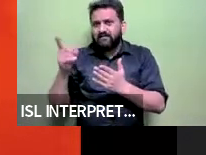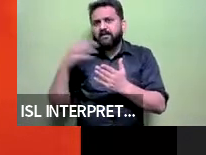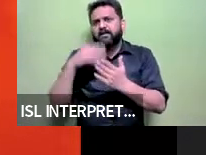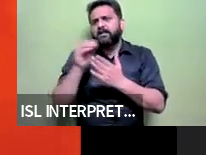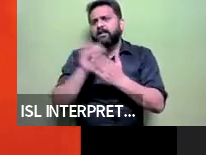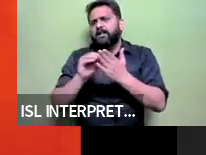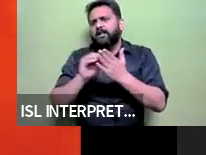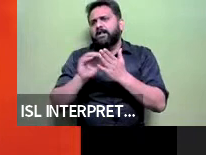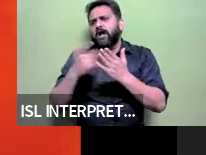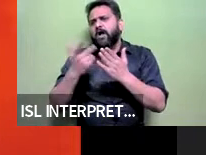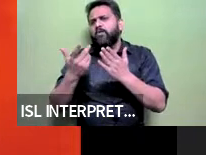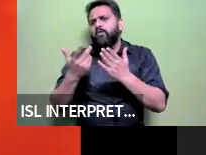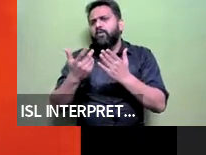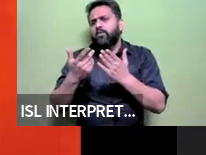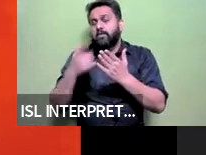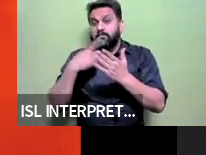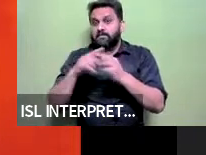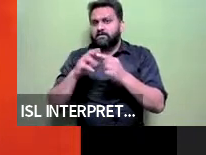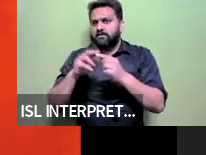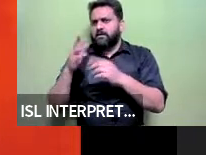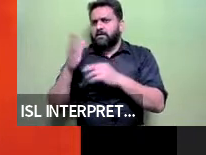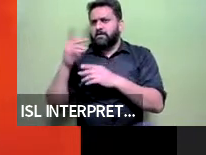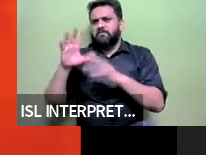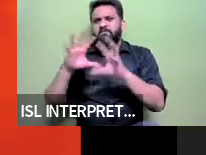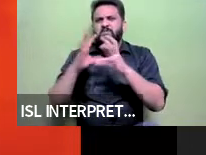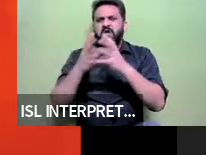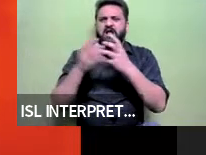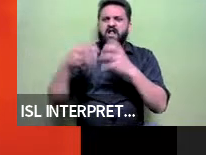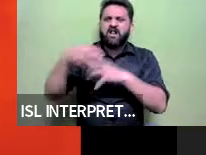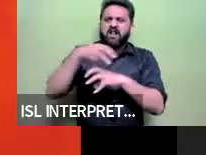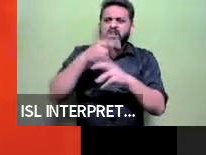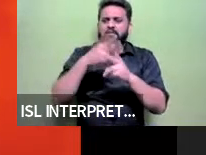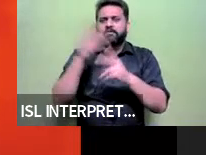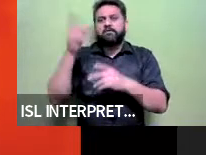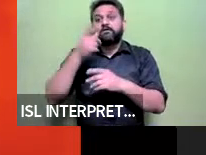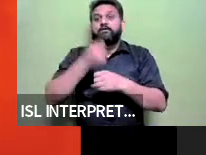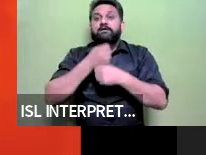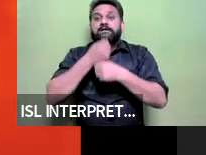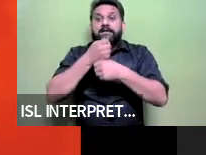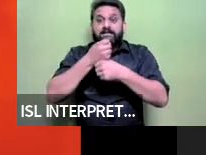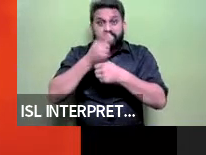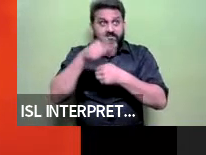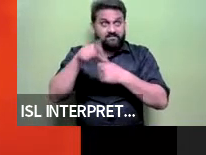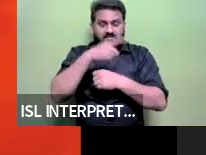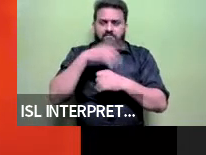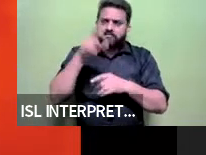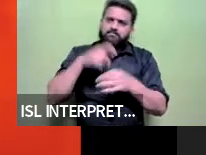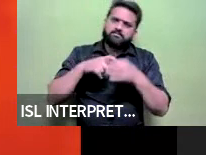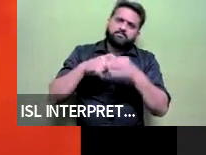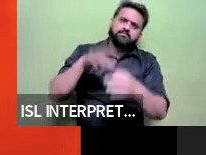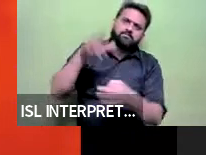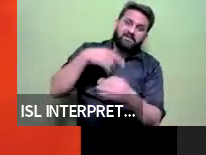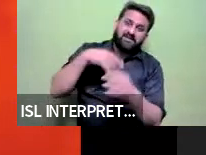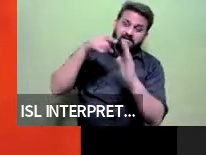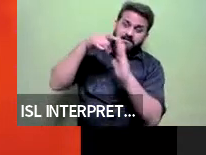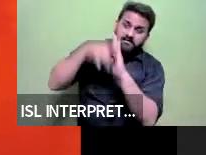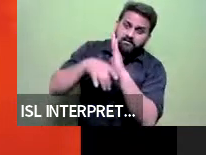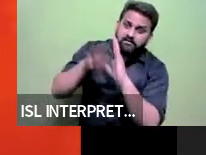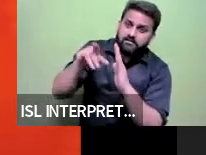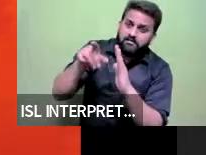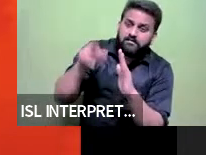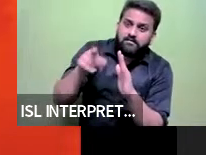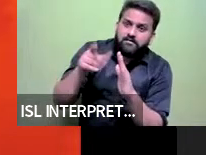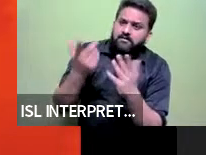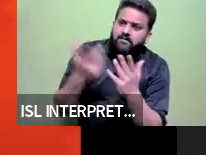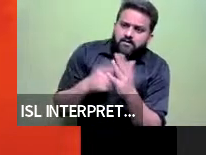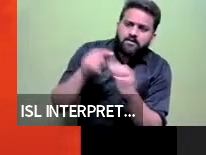with very, very good preparation. Many countries, many delegations, they asked this question, deliberated on it, they were voting